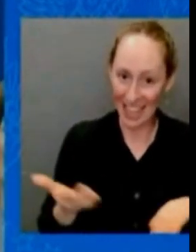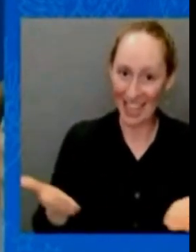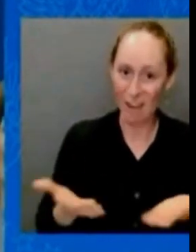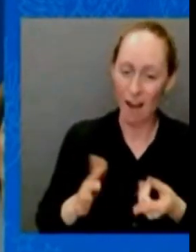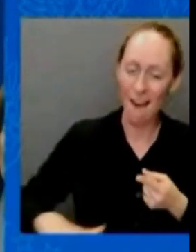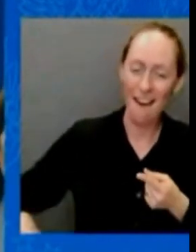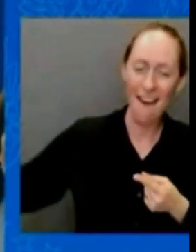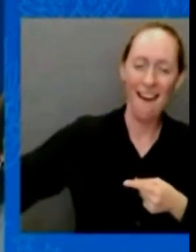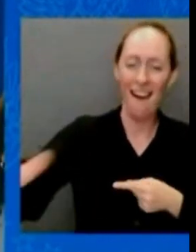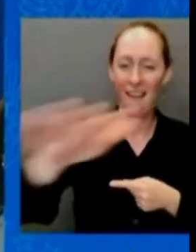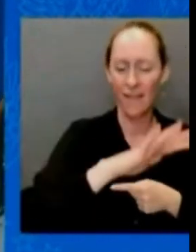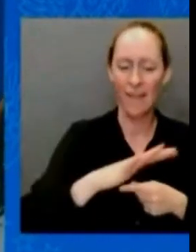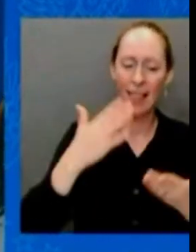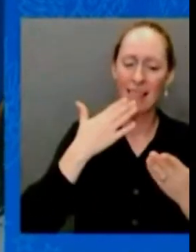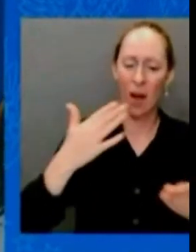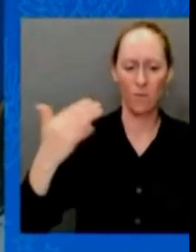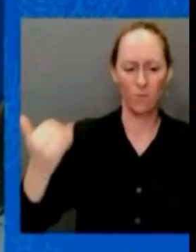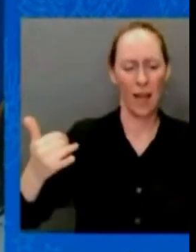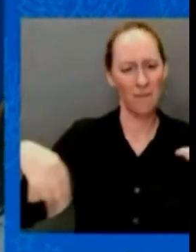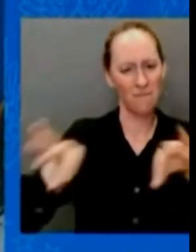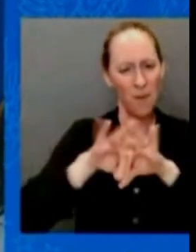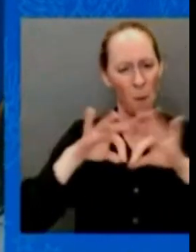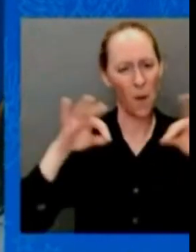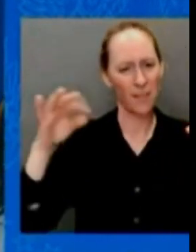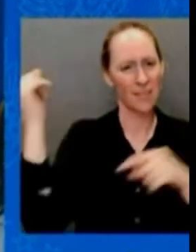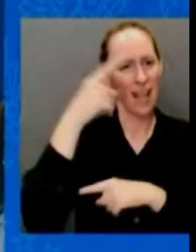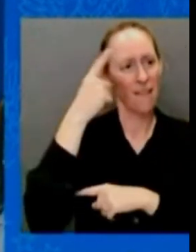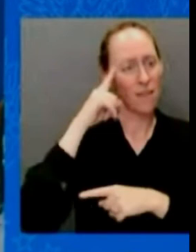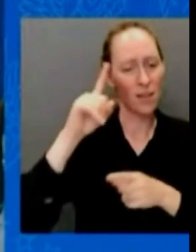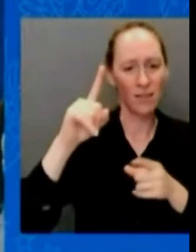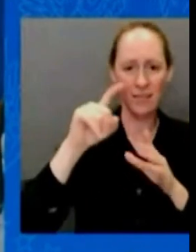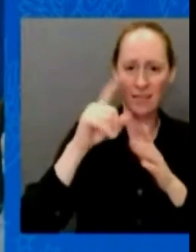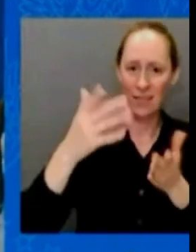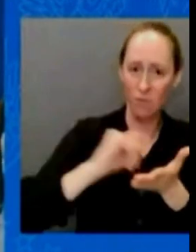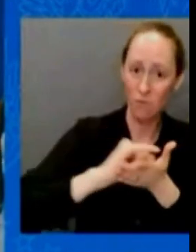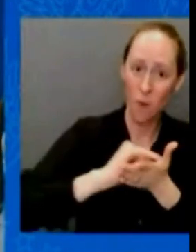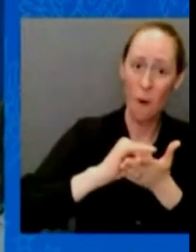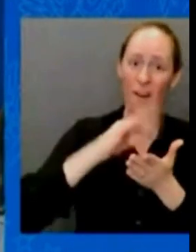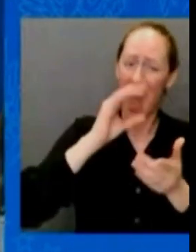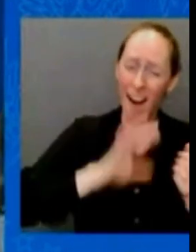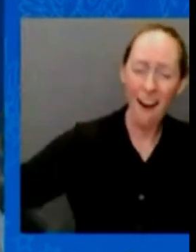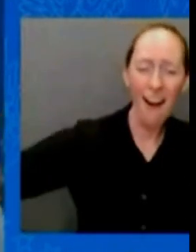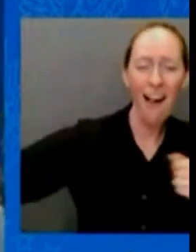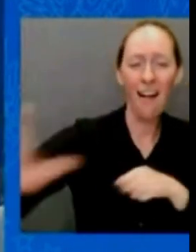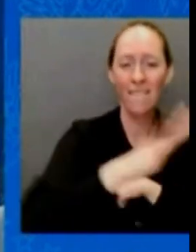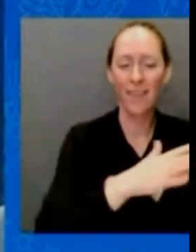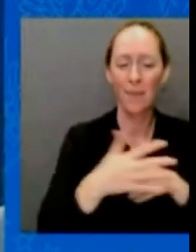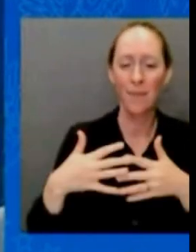States. And my grandfather would say, with the grace of God and the goodwill of the